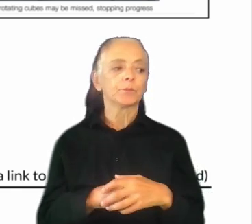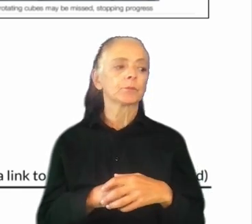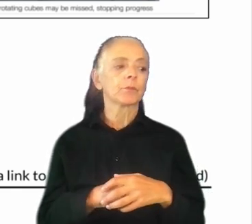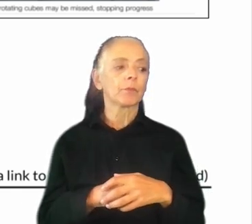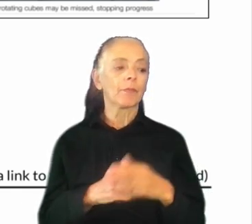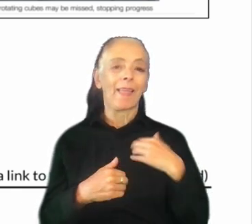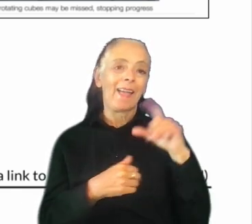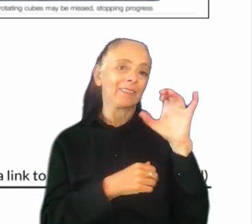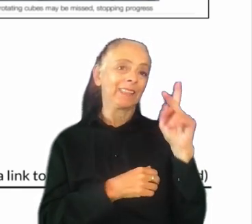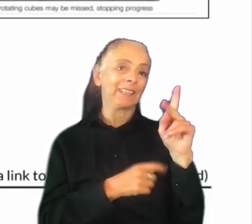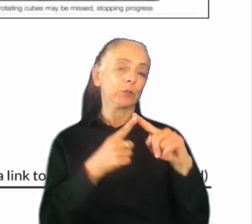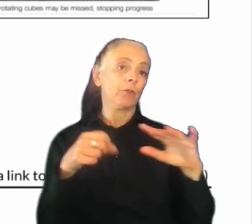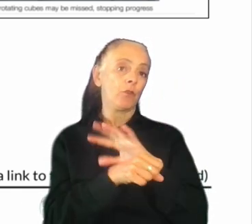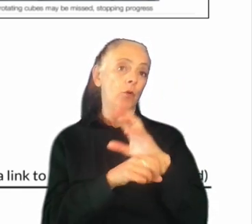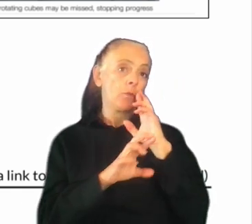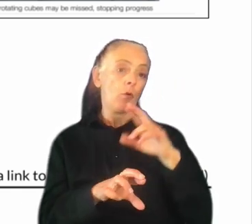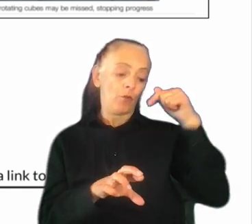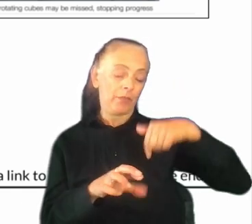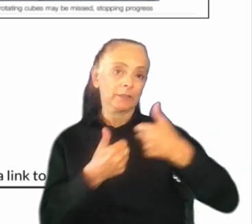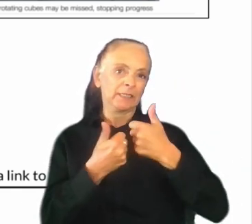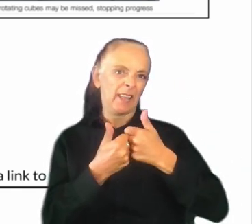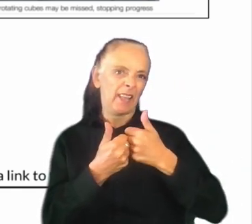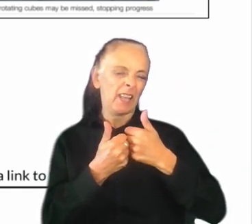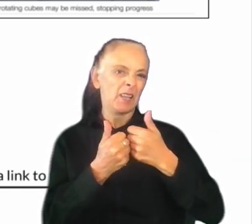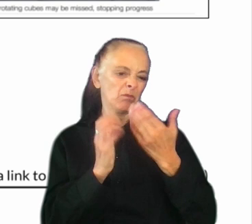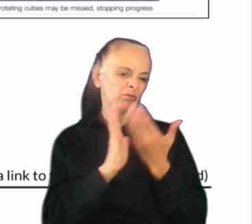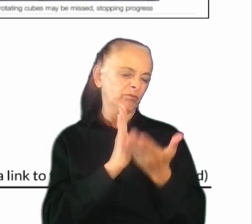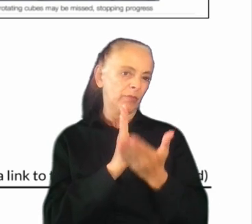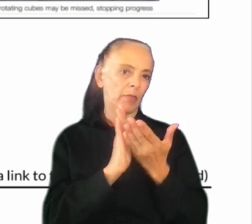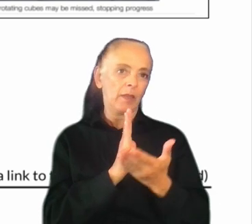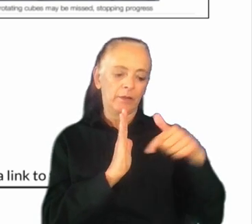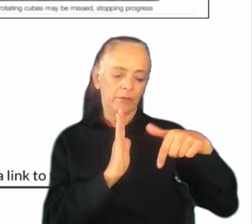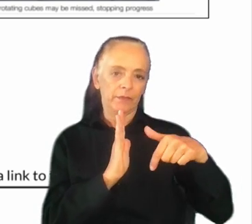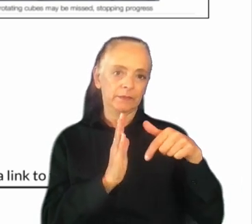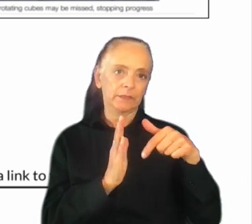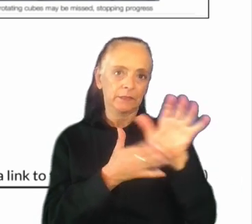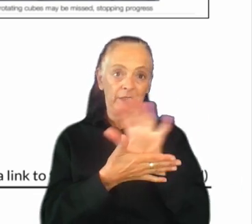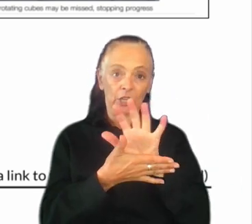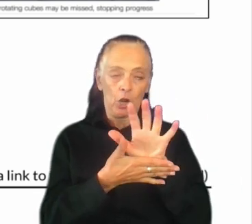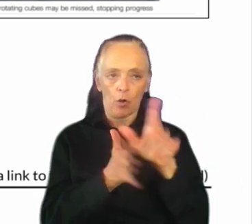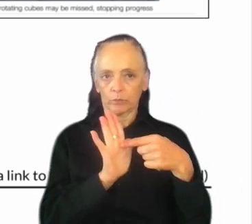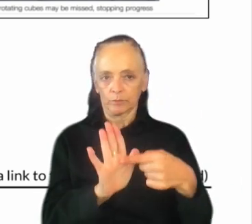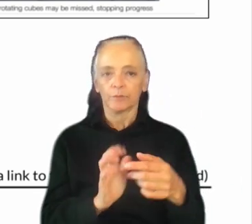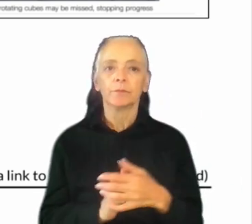i've got a link to the full report of this game at the end of this video and so feel free to